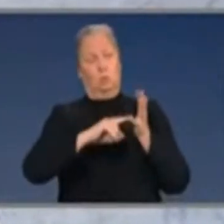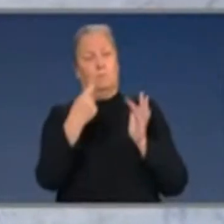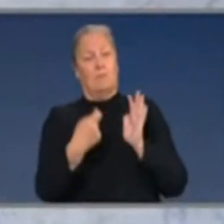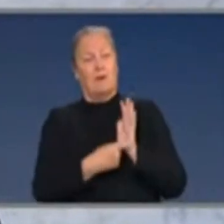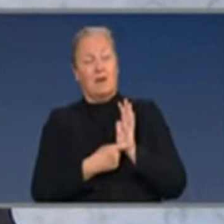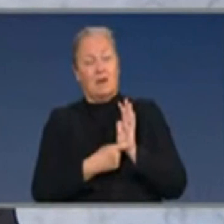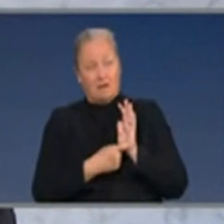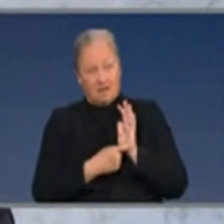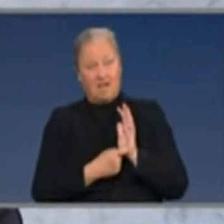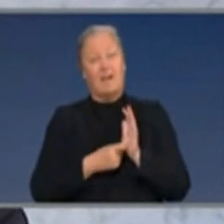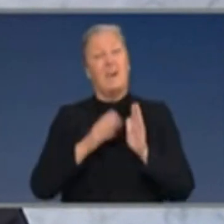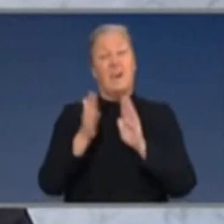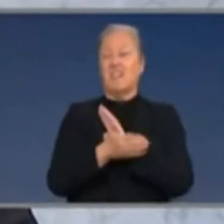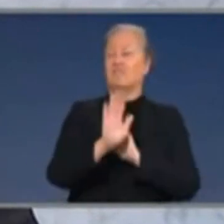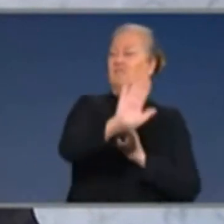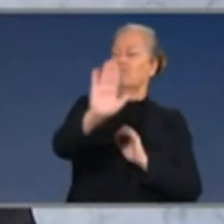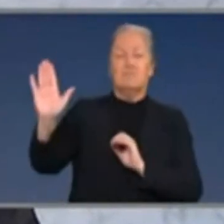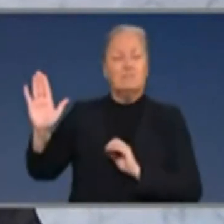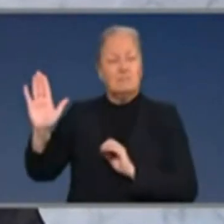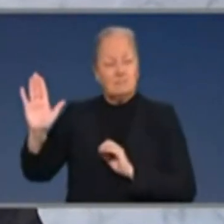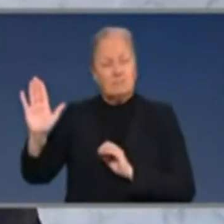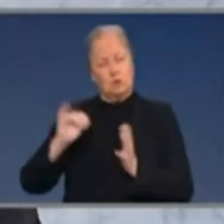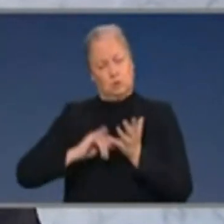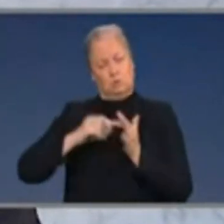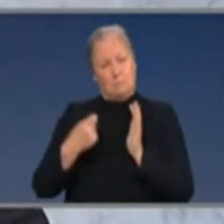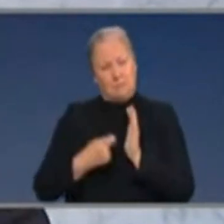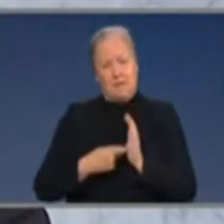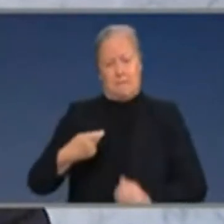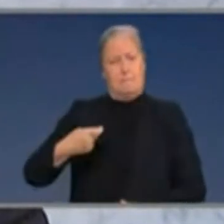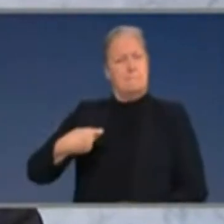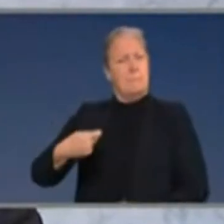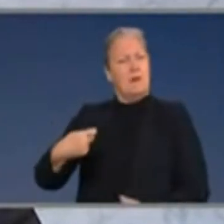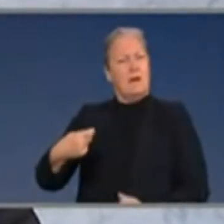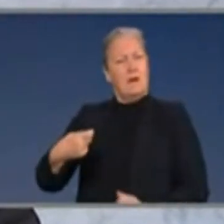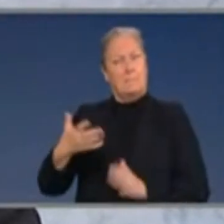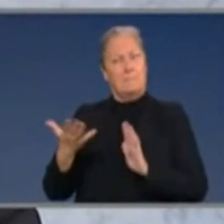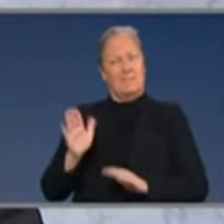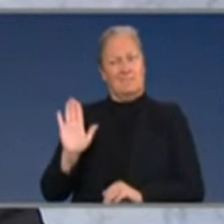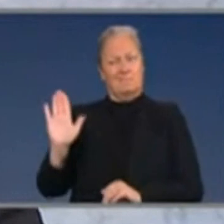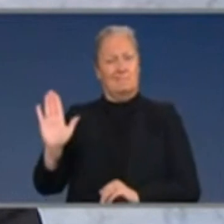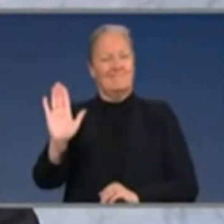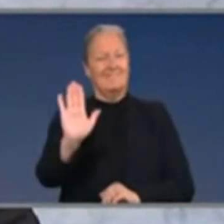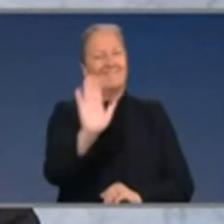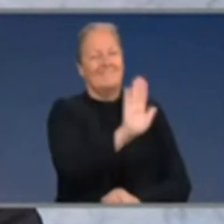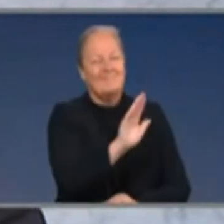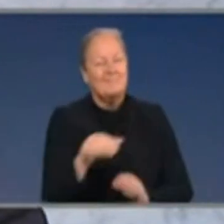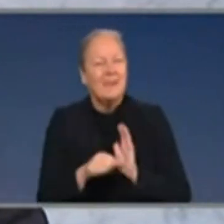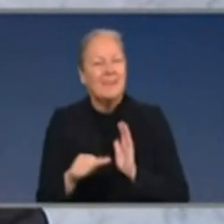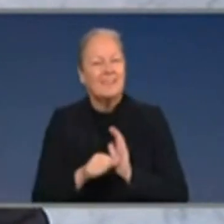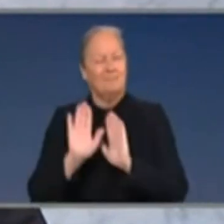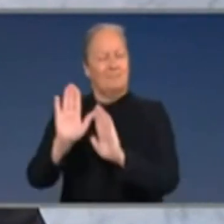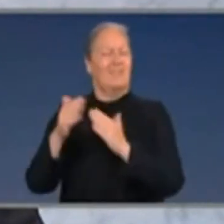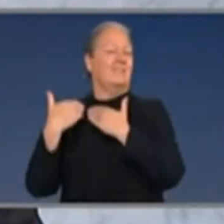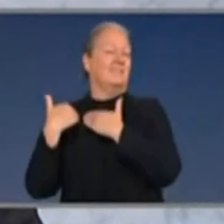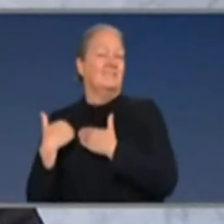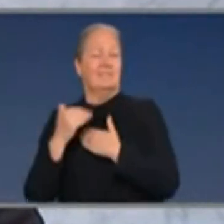superannuation fund managers. It belongs to the superannuation fund members. It's their money, and there are legitimate and